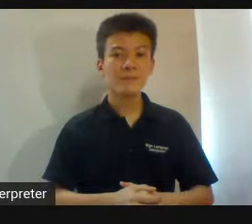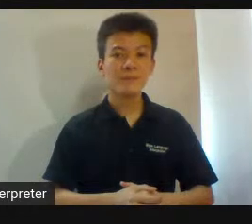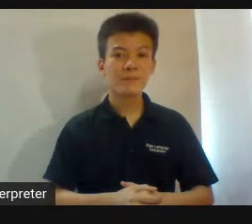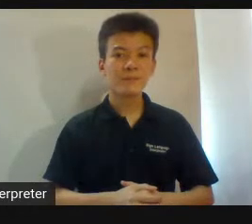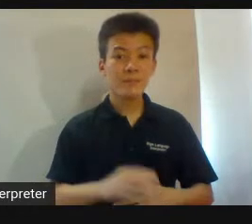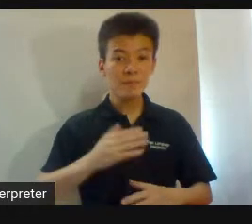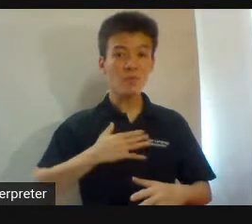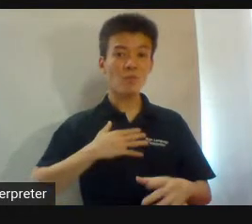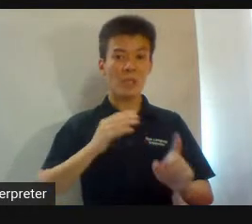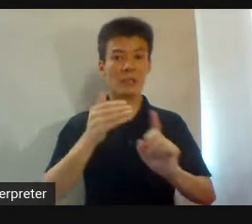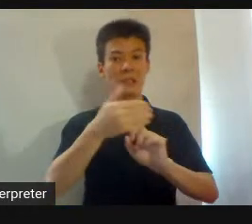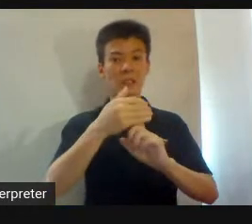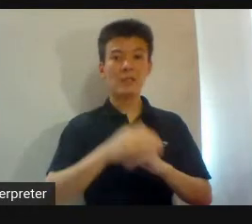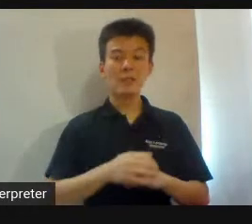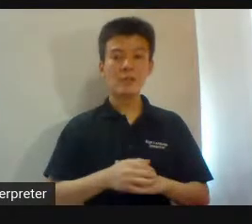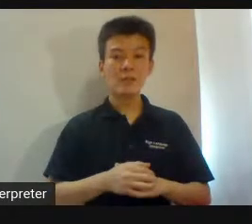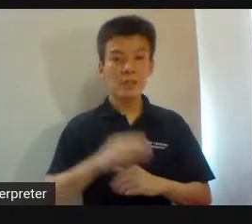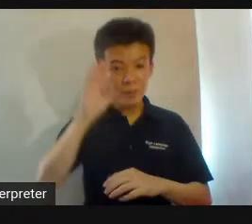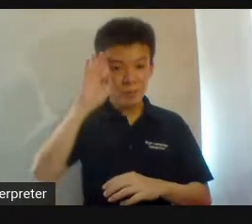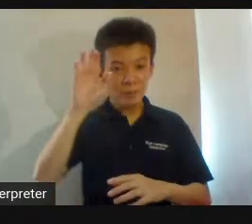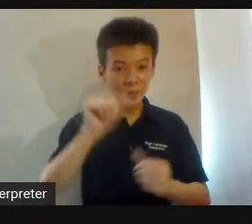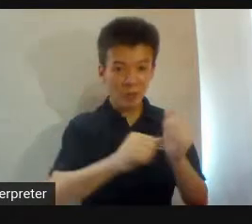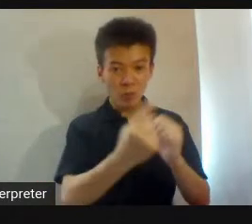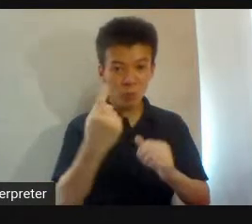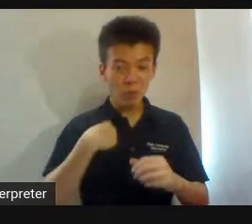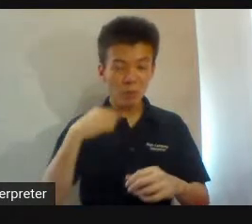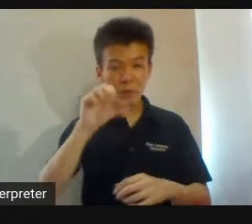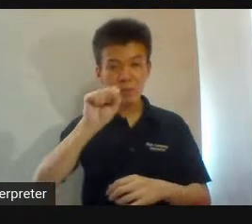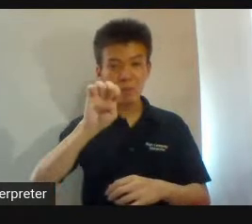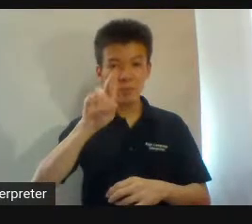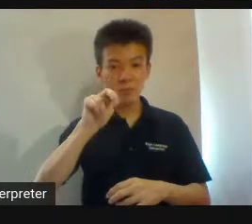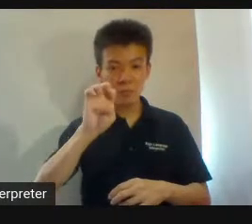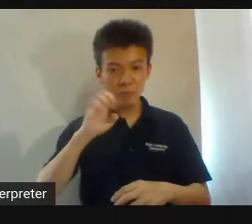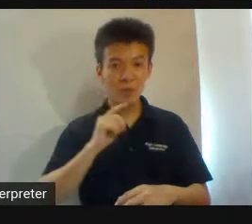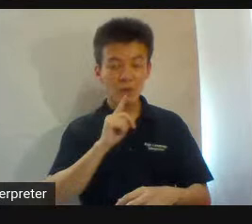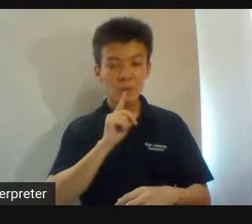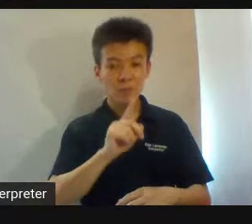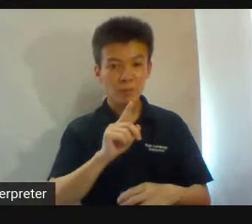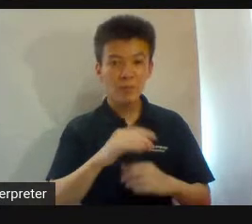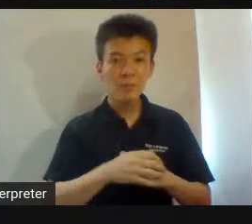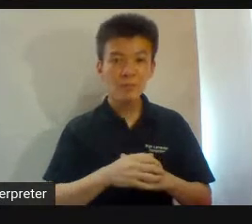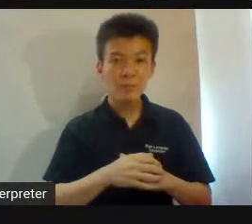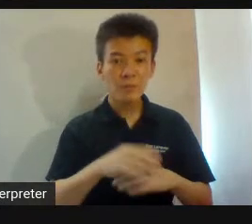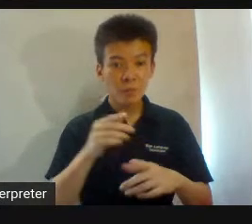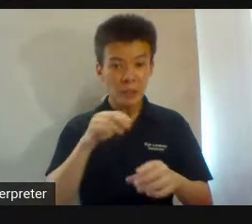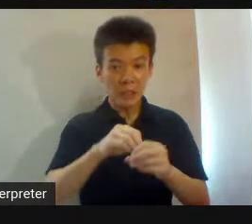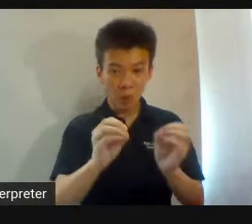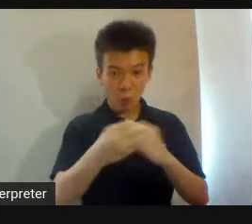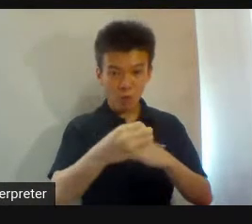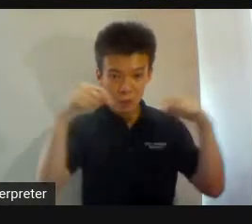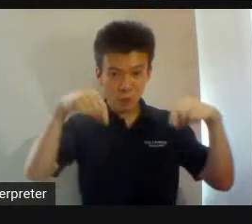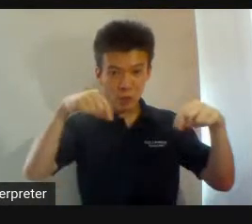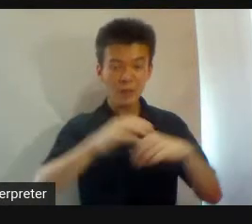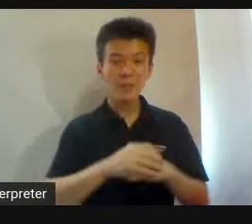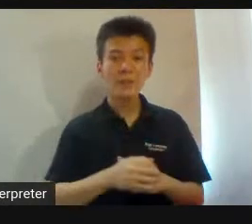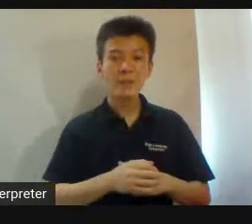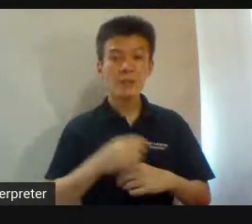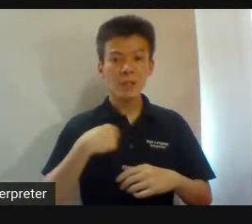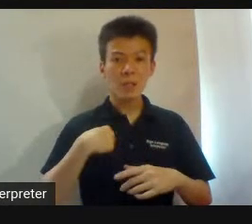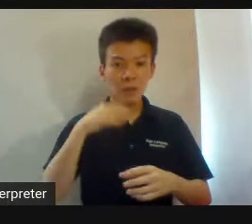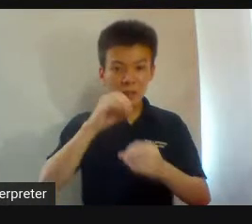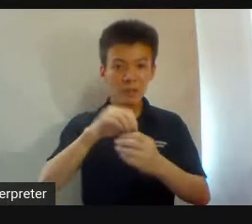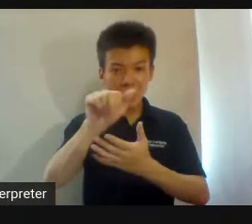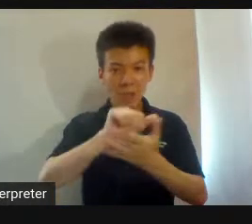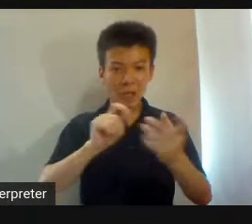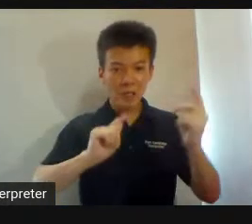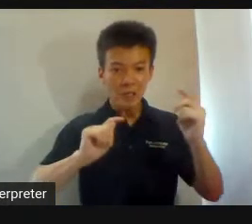It's my turn. Hi, everyone. I'm Serene. I'm actually in office today, and I'm in the art